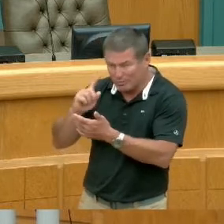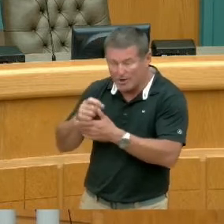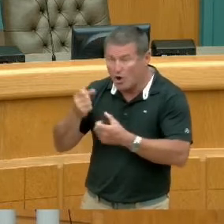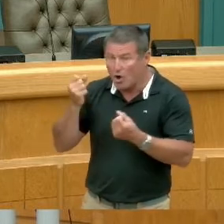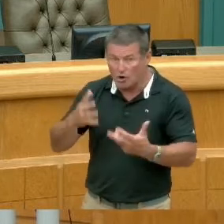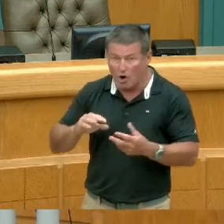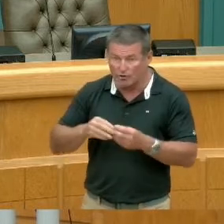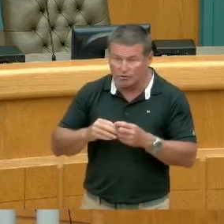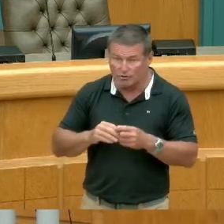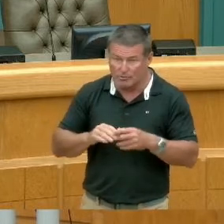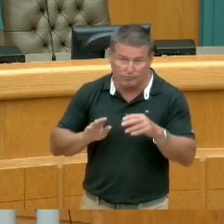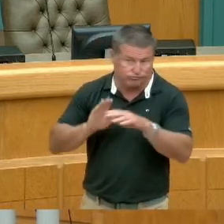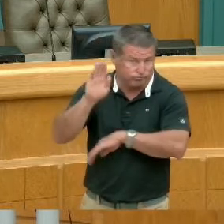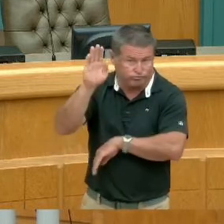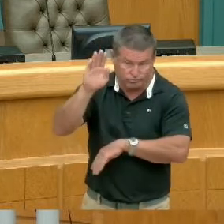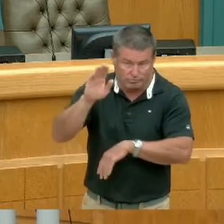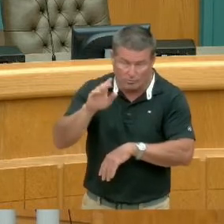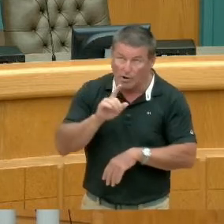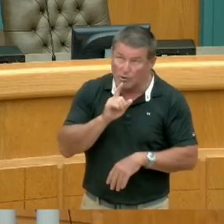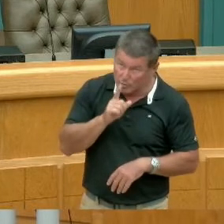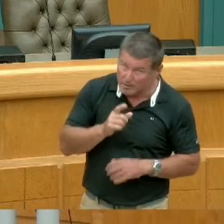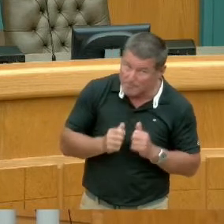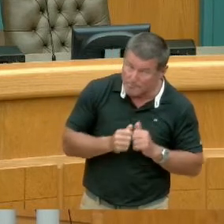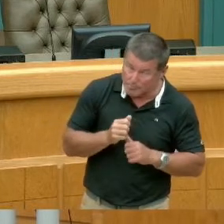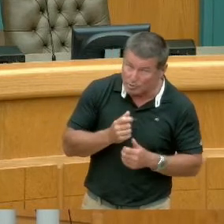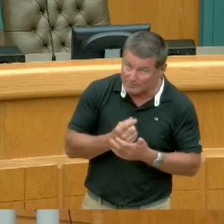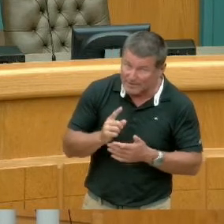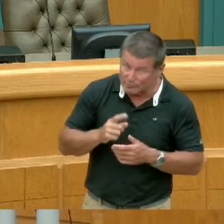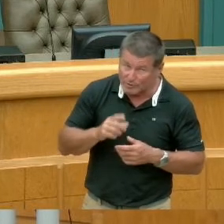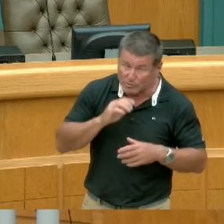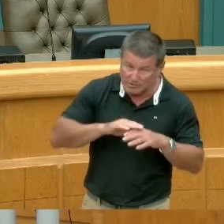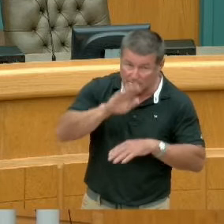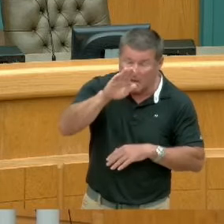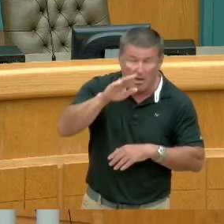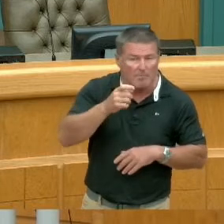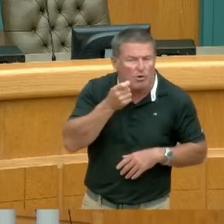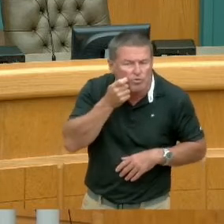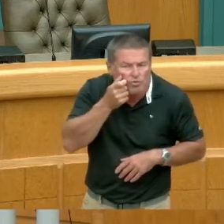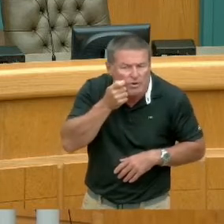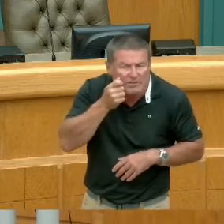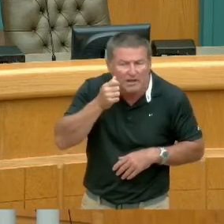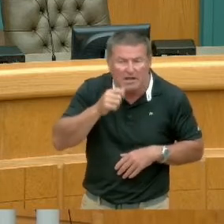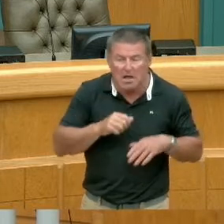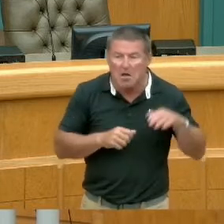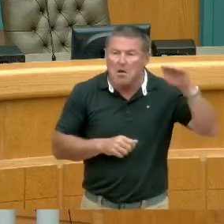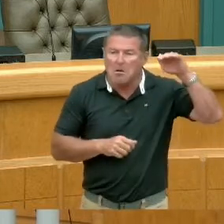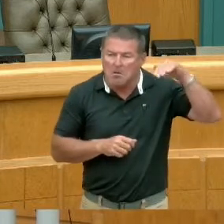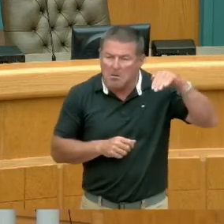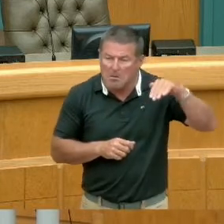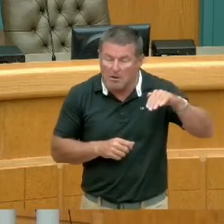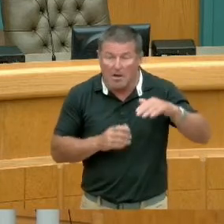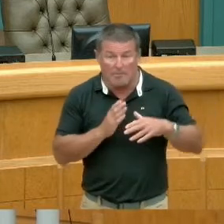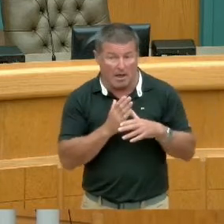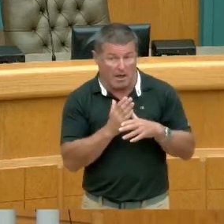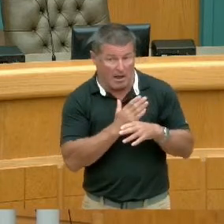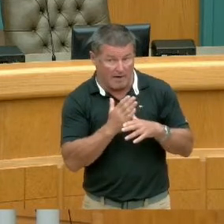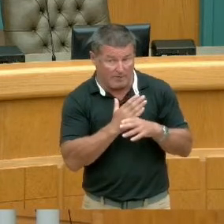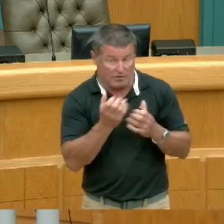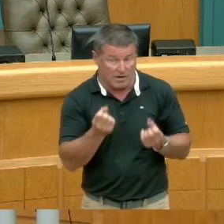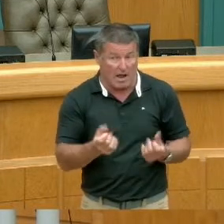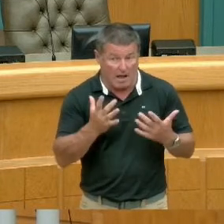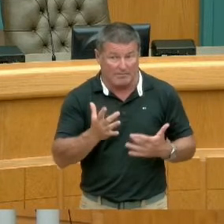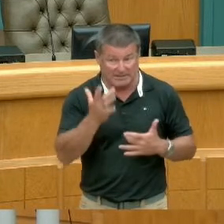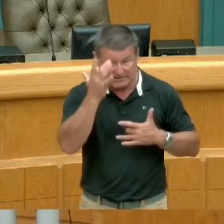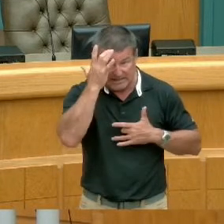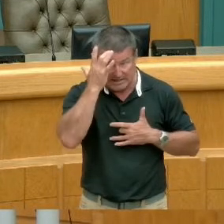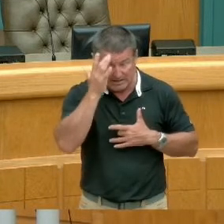good part of last week, and it's dropped down now in the last couple of days. But the average running day total, when you